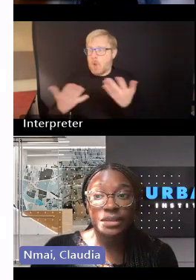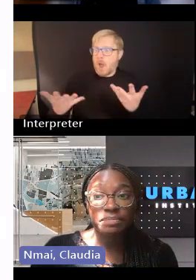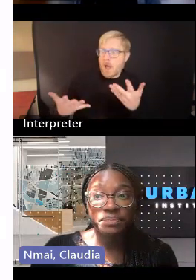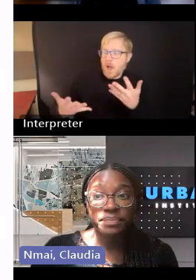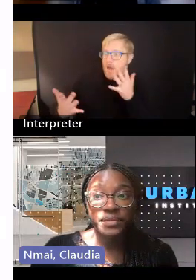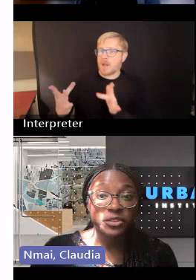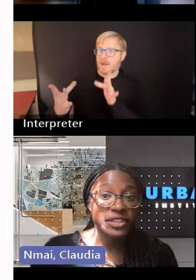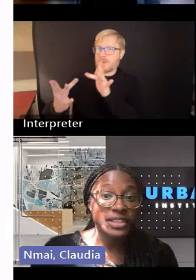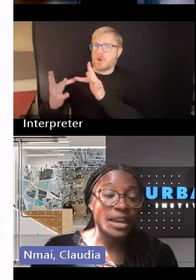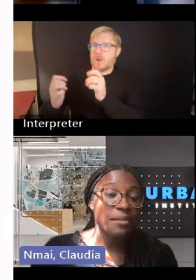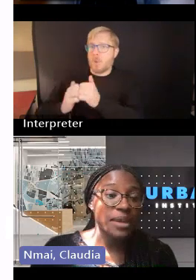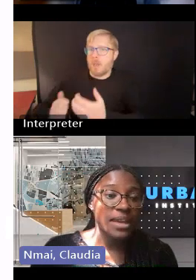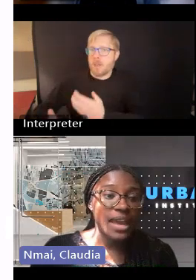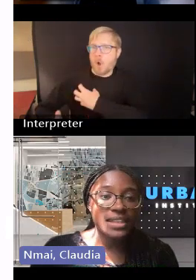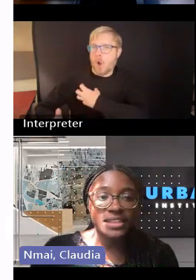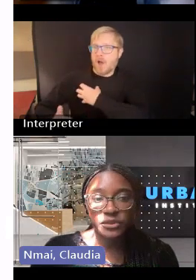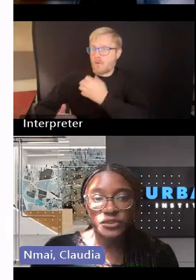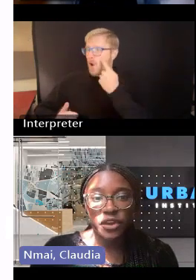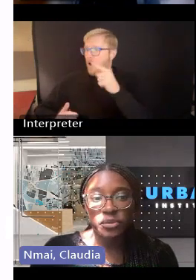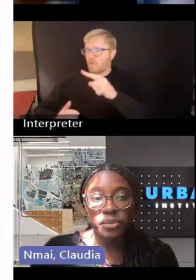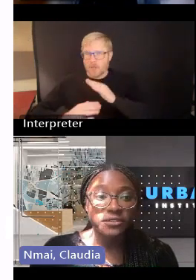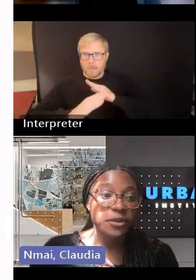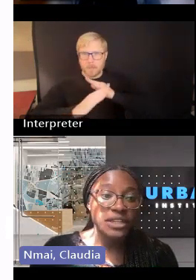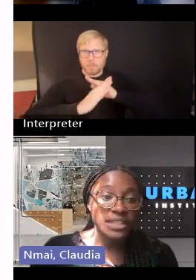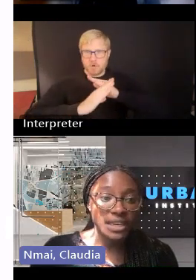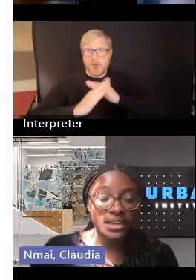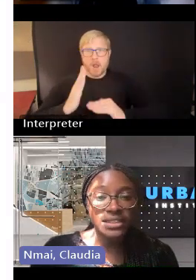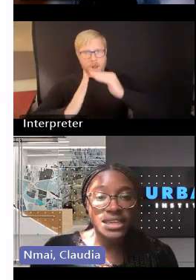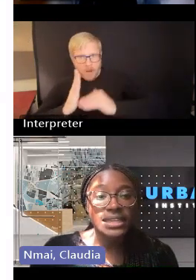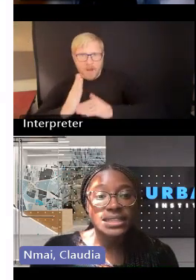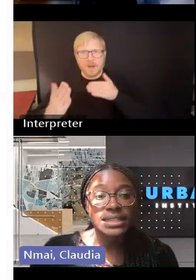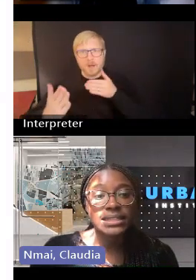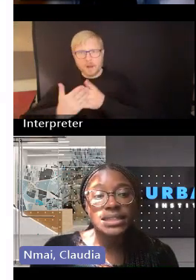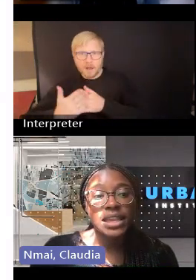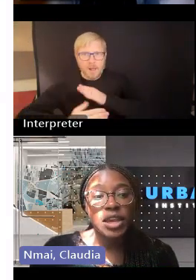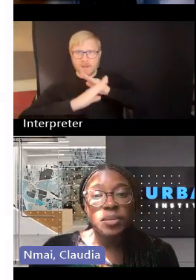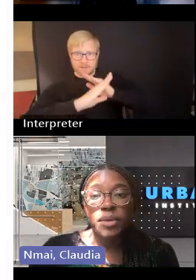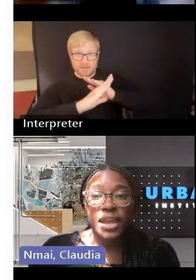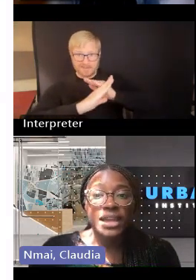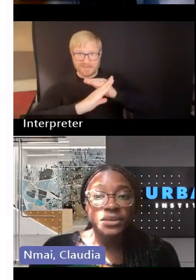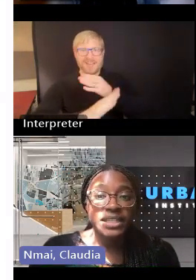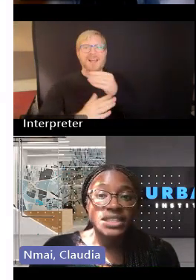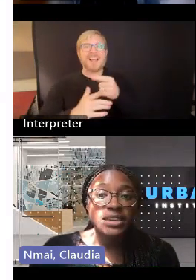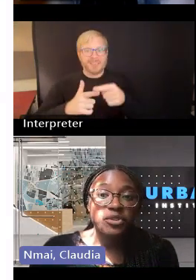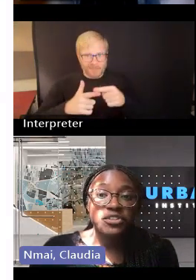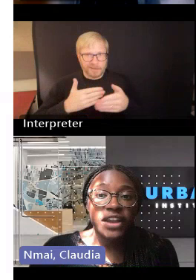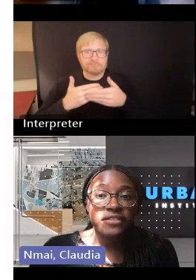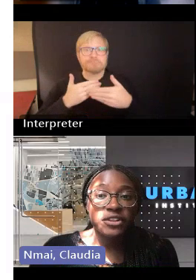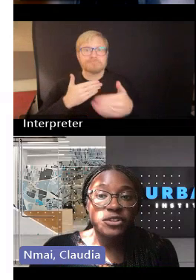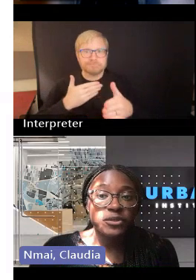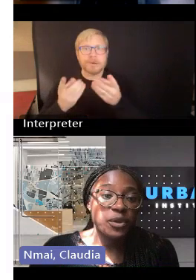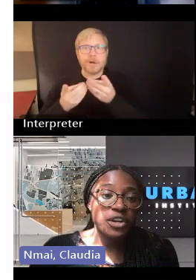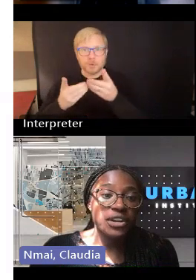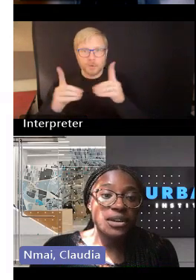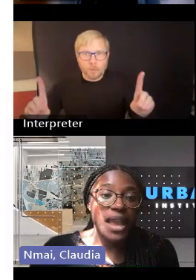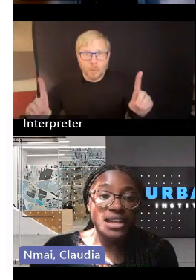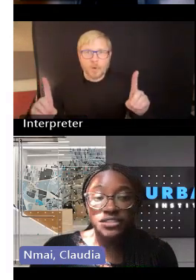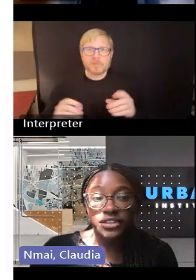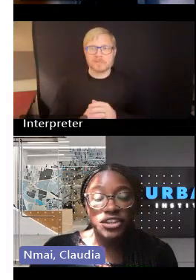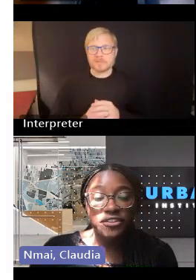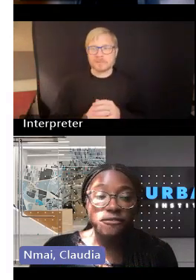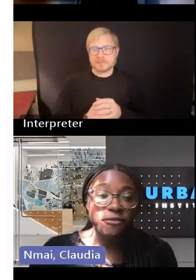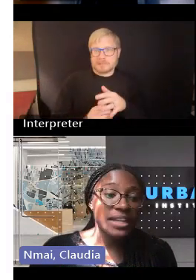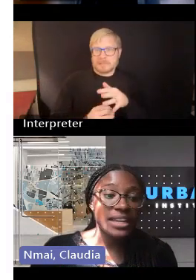civil legal system. And then this was followed by divorce and custody cases. But as we can see, most survivors